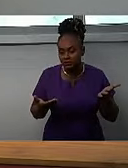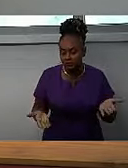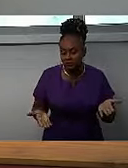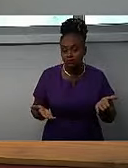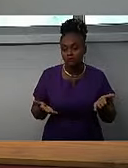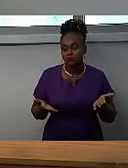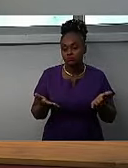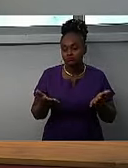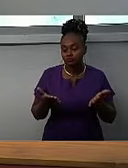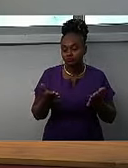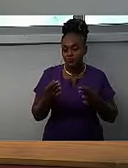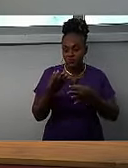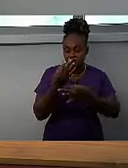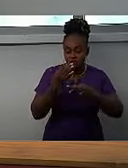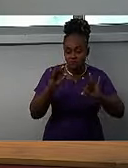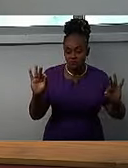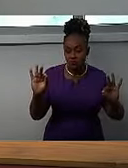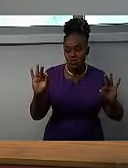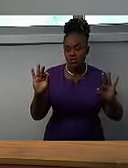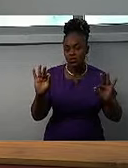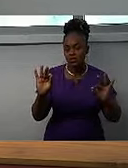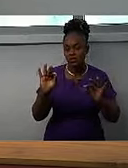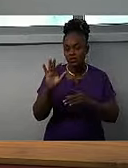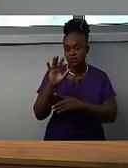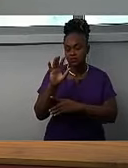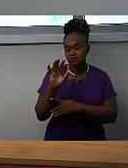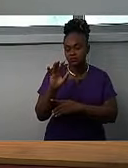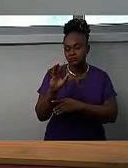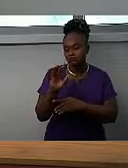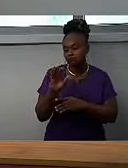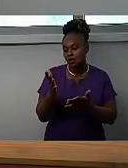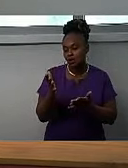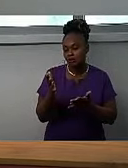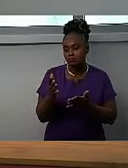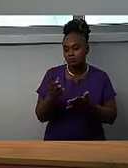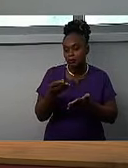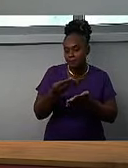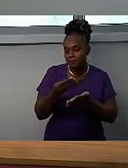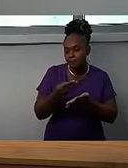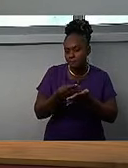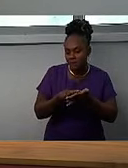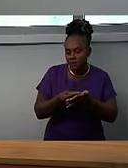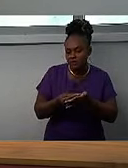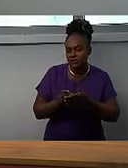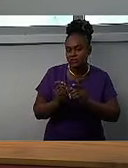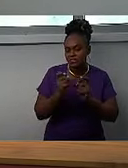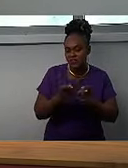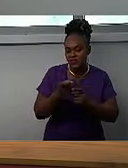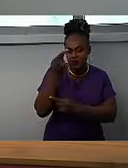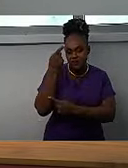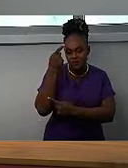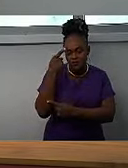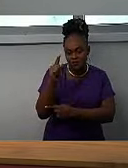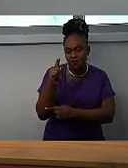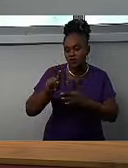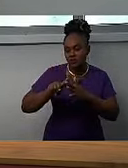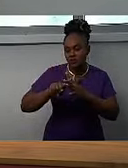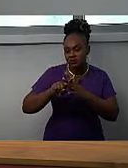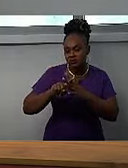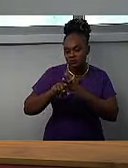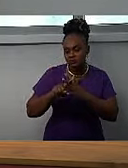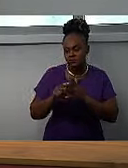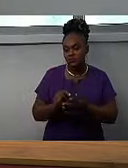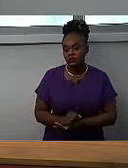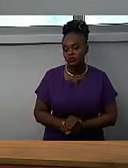of free tuition program up to the tertiary level, 4, curriculum development to include the teaching of